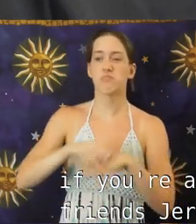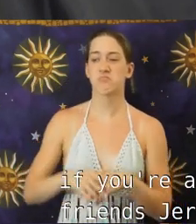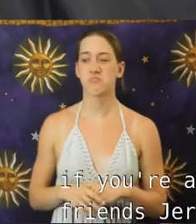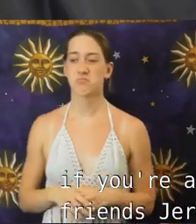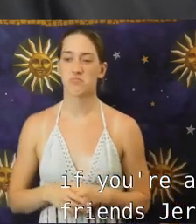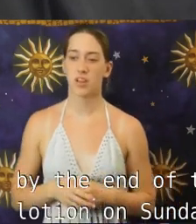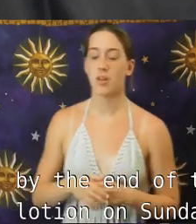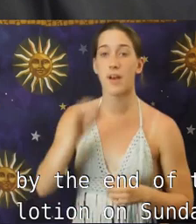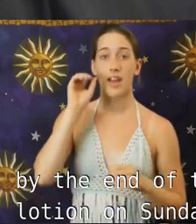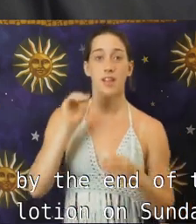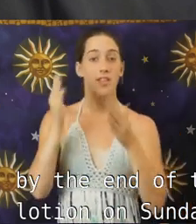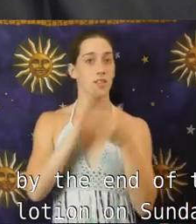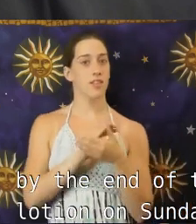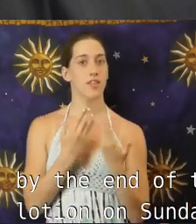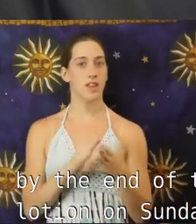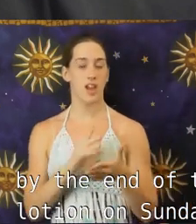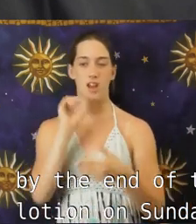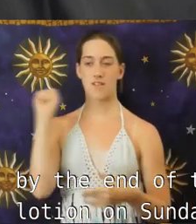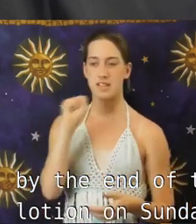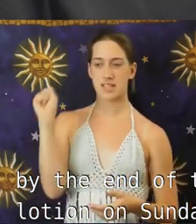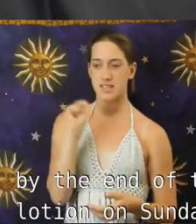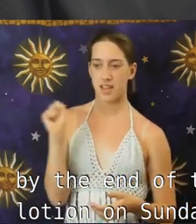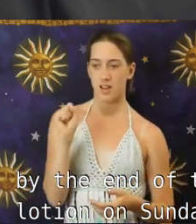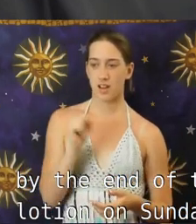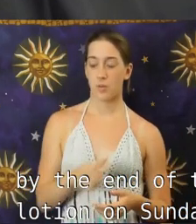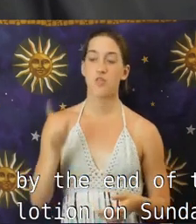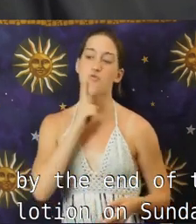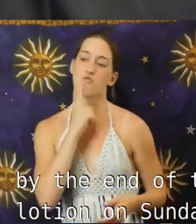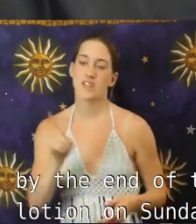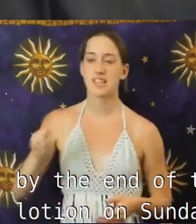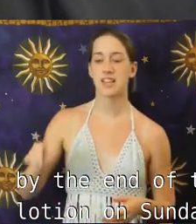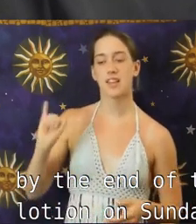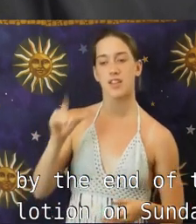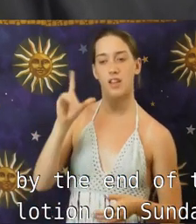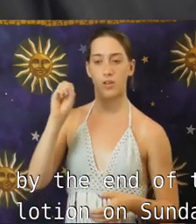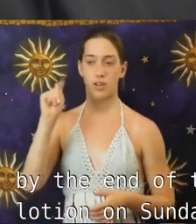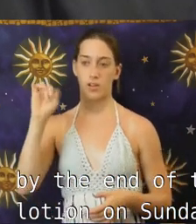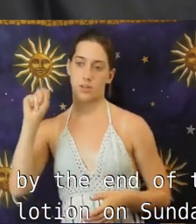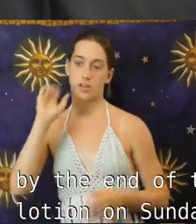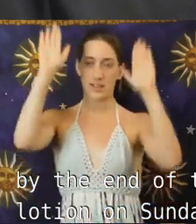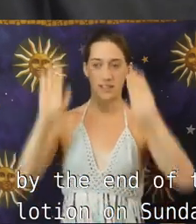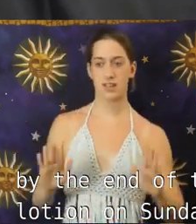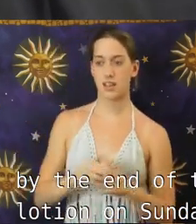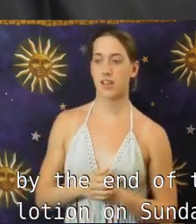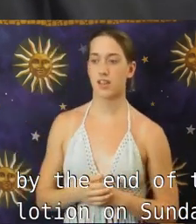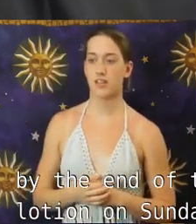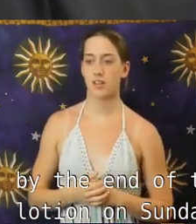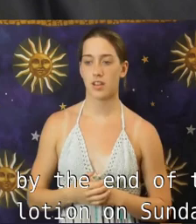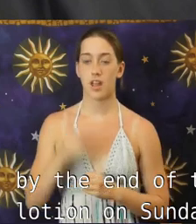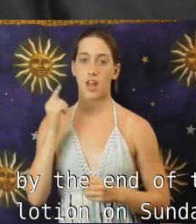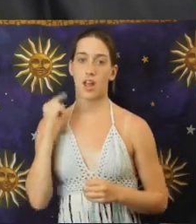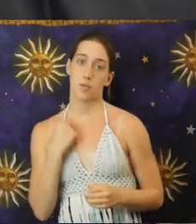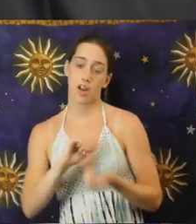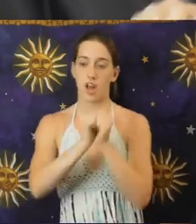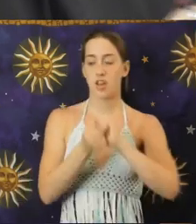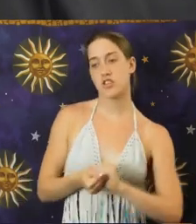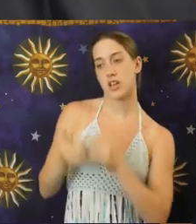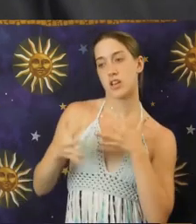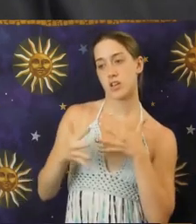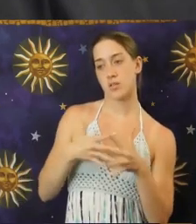were already burnt up by Saturday, so we really needed that lotion on Sunday. So yeah, that's a good thing to bring